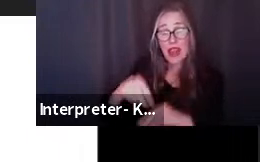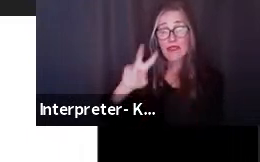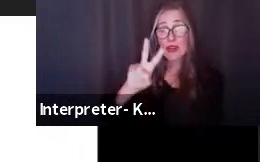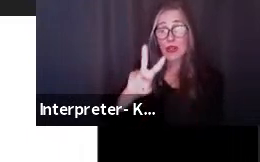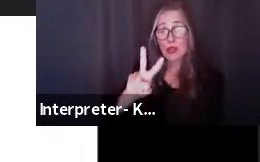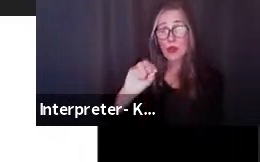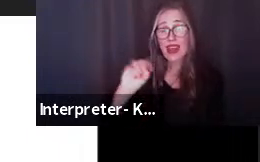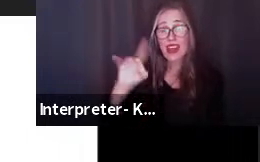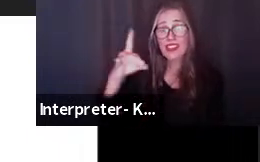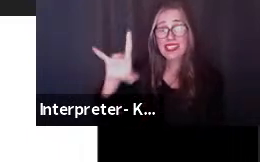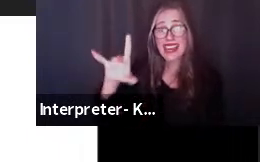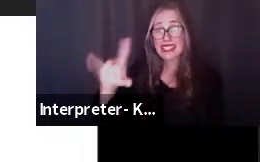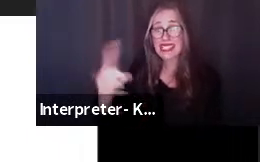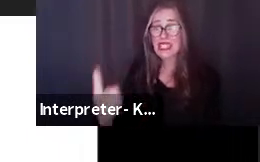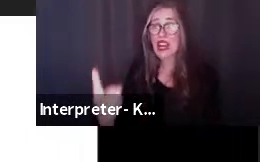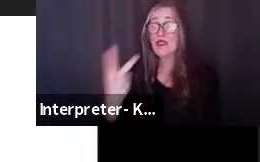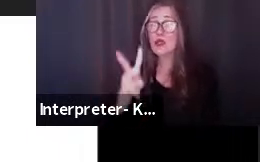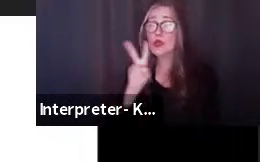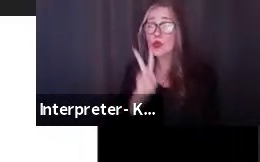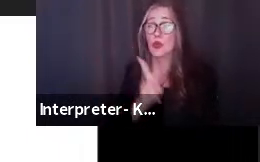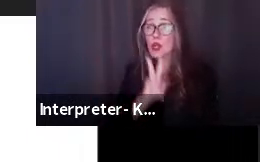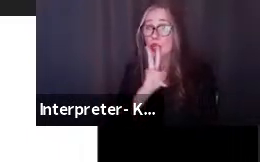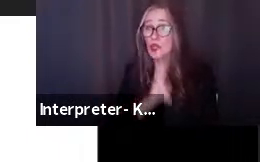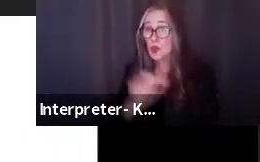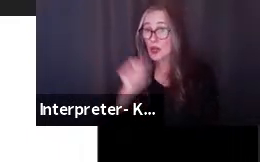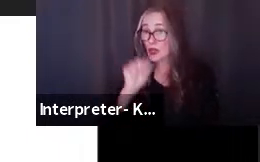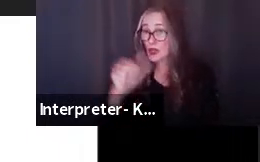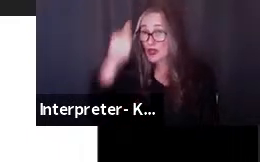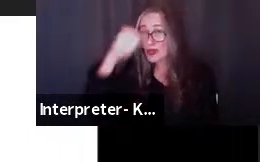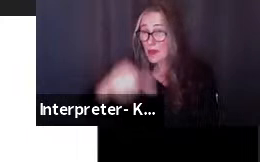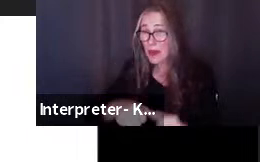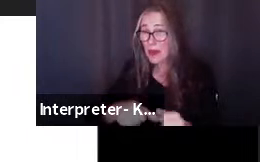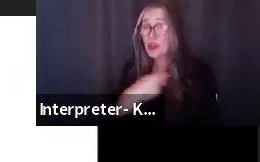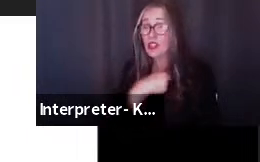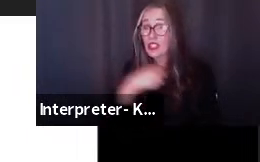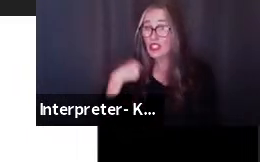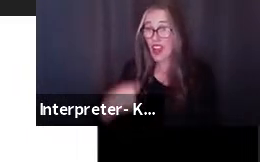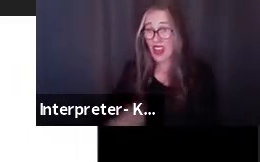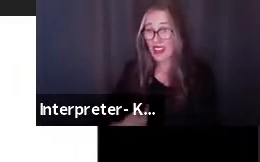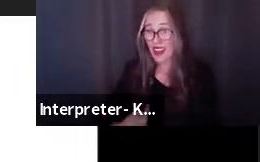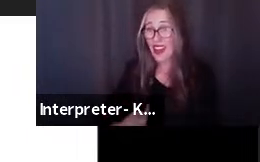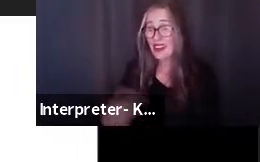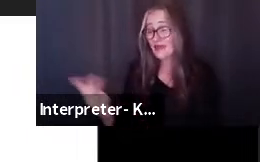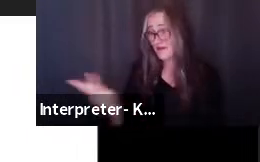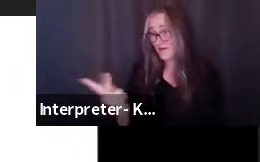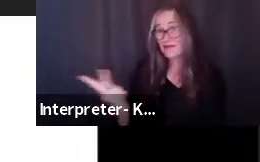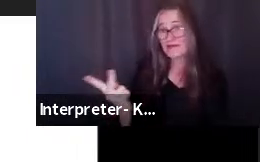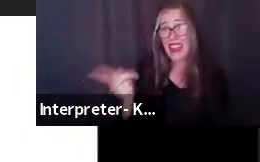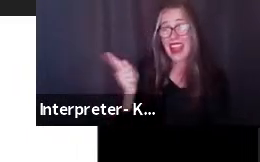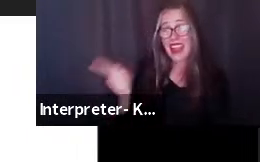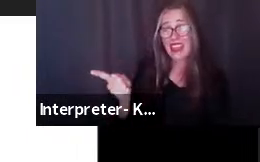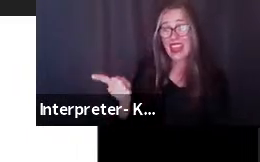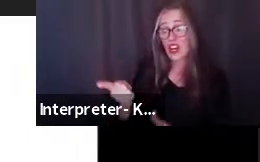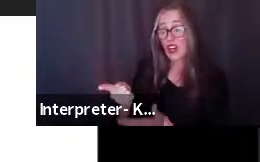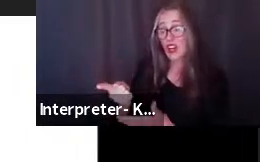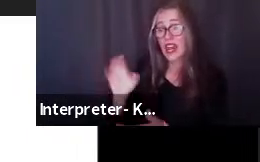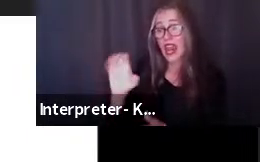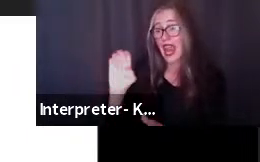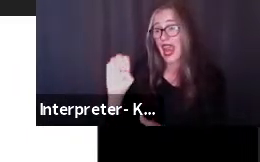two twin girls of the twin girls in china whose embryos had been modified